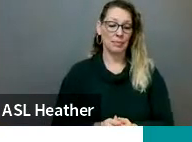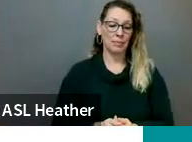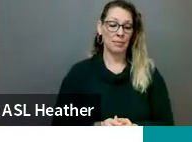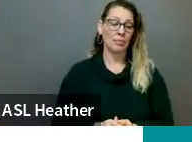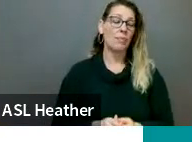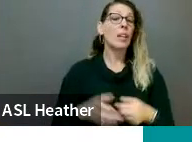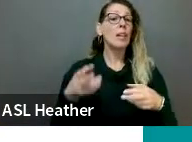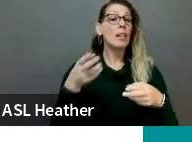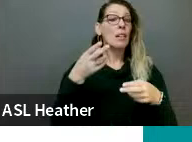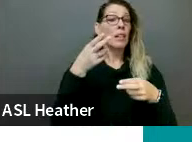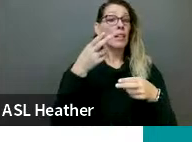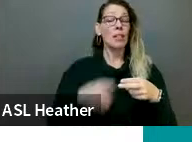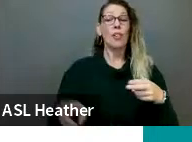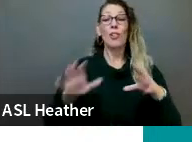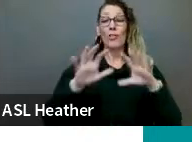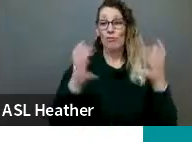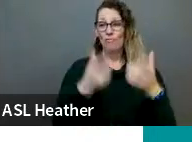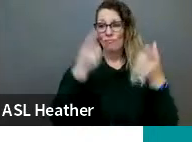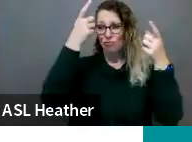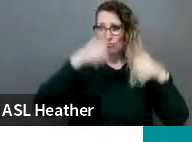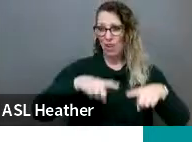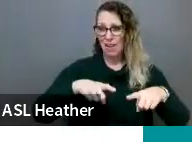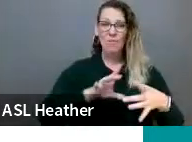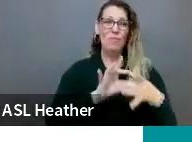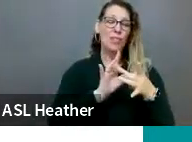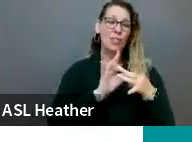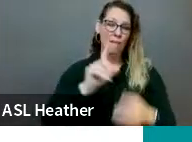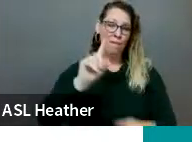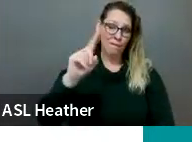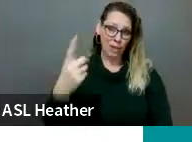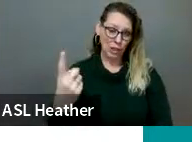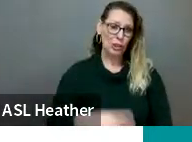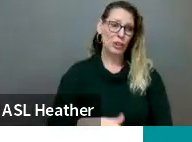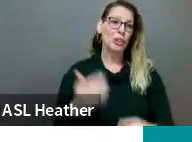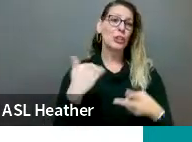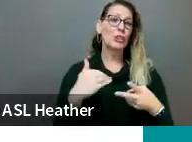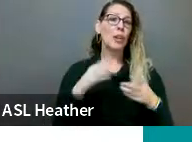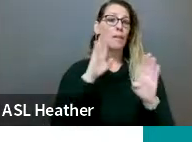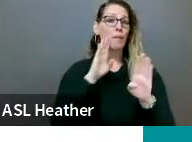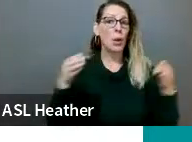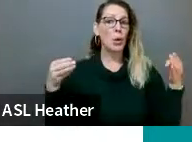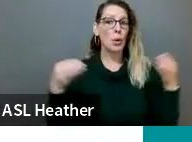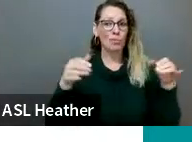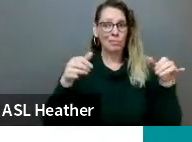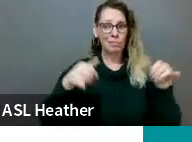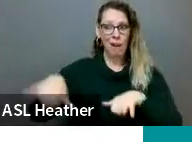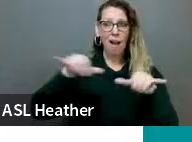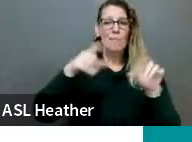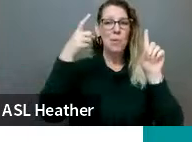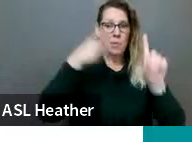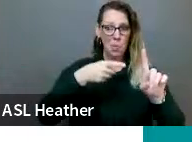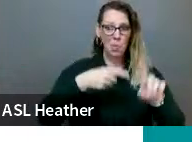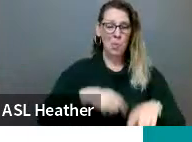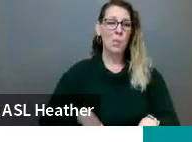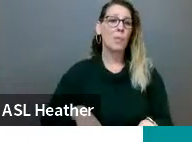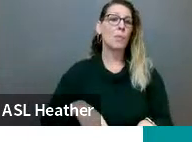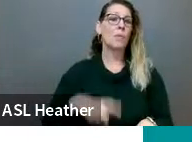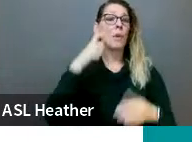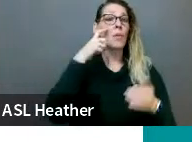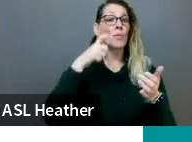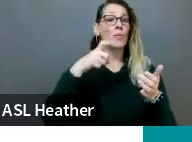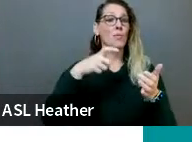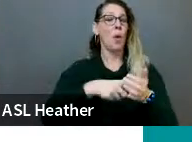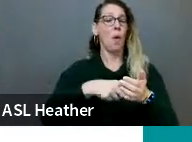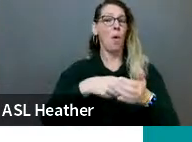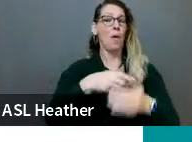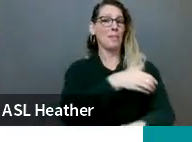So briefly, our group agreements, we put relationships first. We keep focused on our common goal. We notice power dynamics